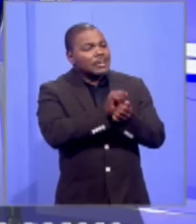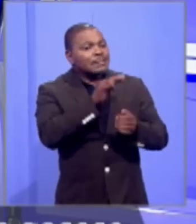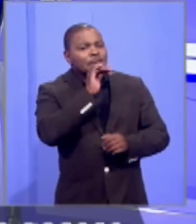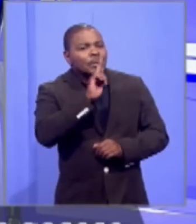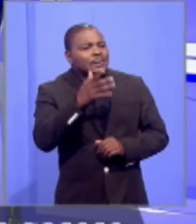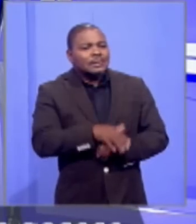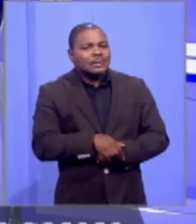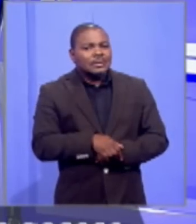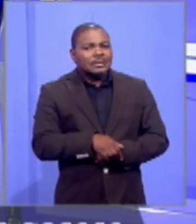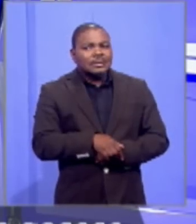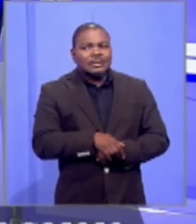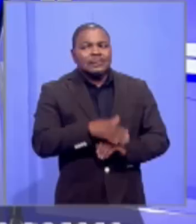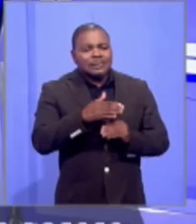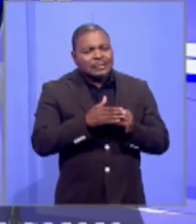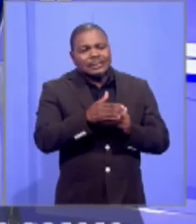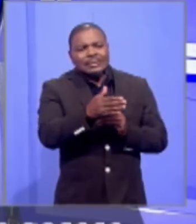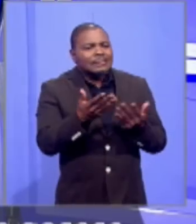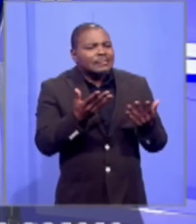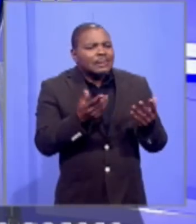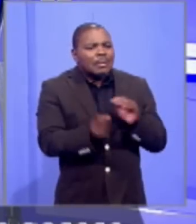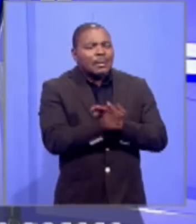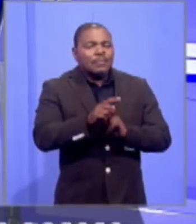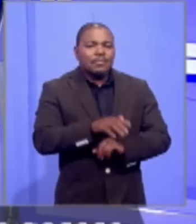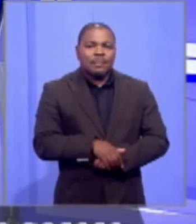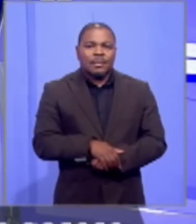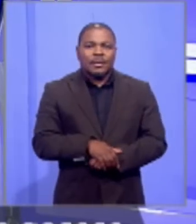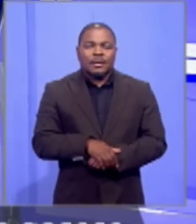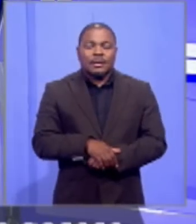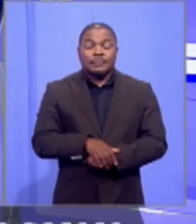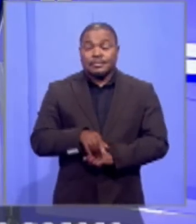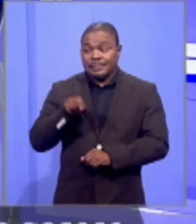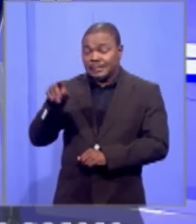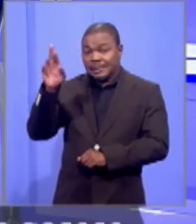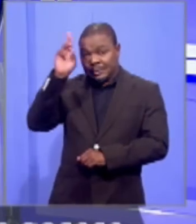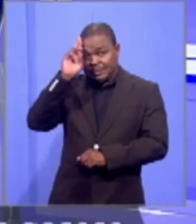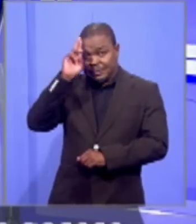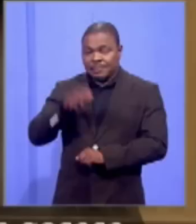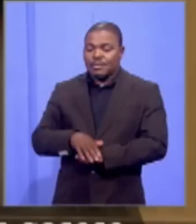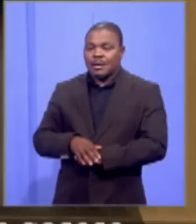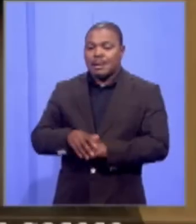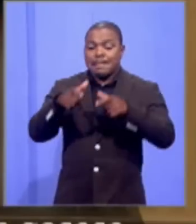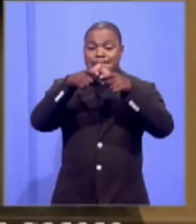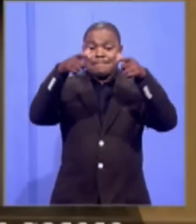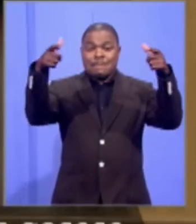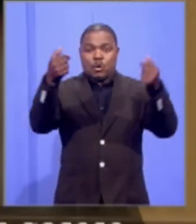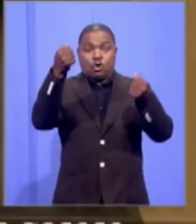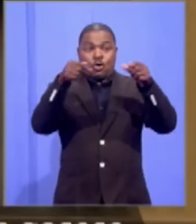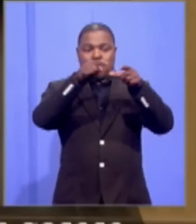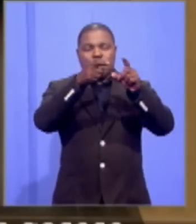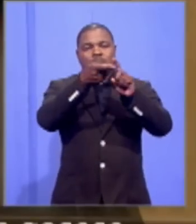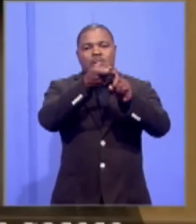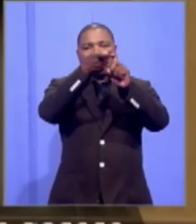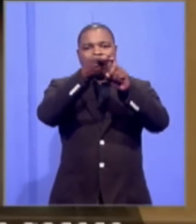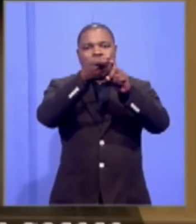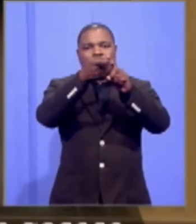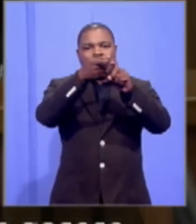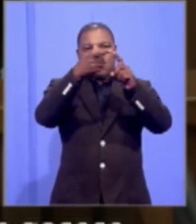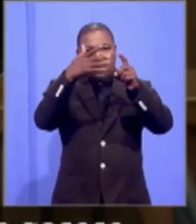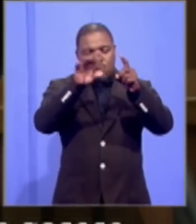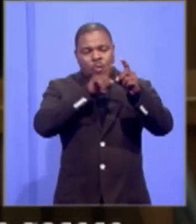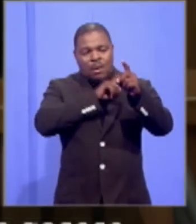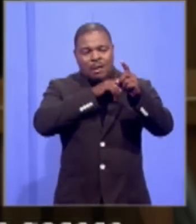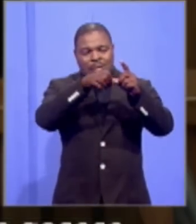boemo bja bona boema kae ga go le bjale o tla gopola gore tsheko ye kgolo ile ya emišiwa ra tsena tshekong ka gare